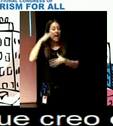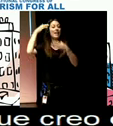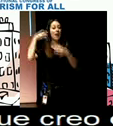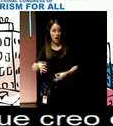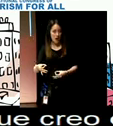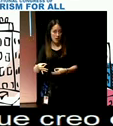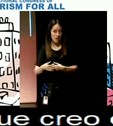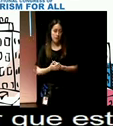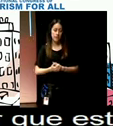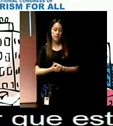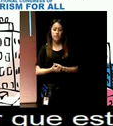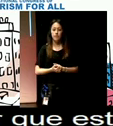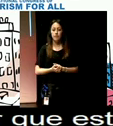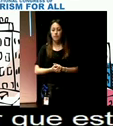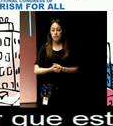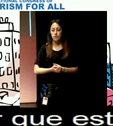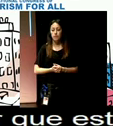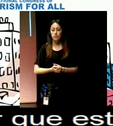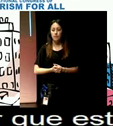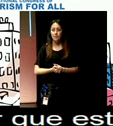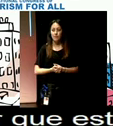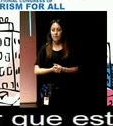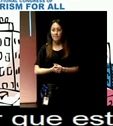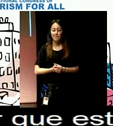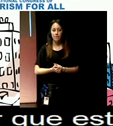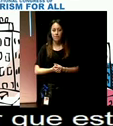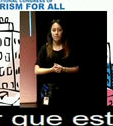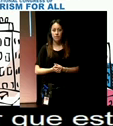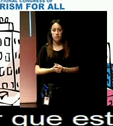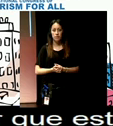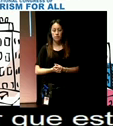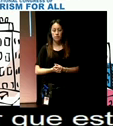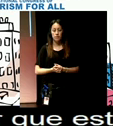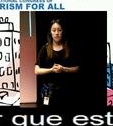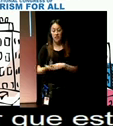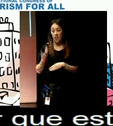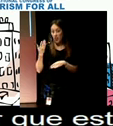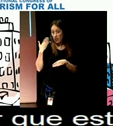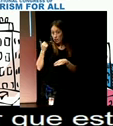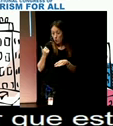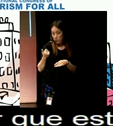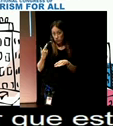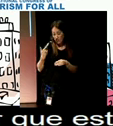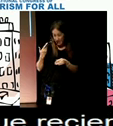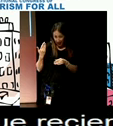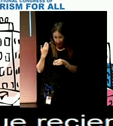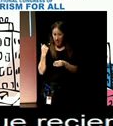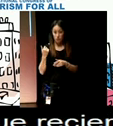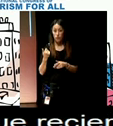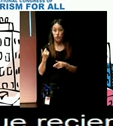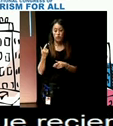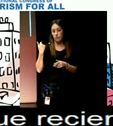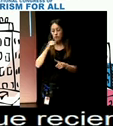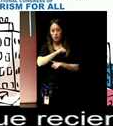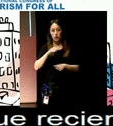recently Portugal have taken into account this reality, but I think we think